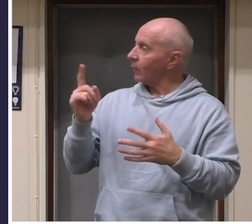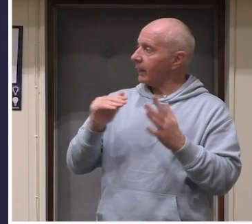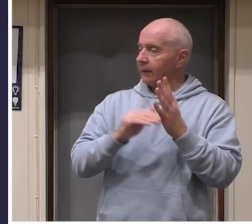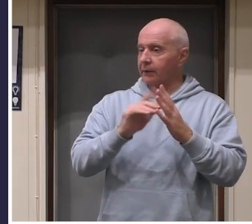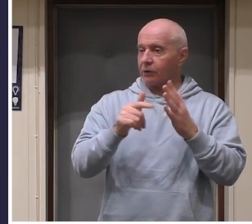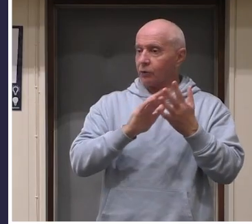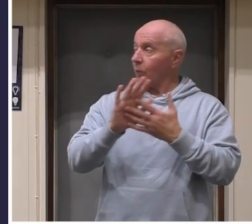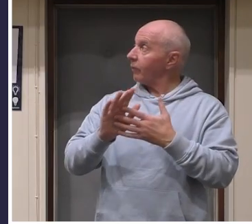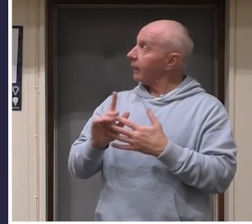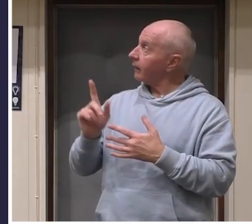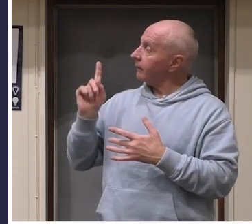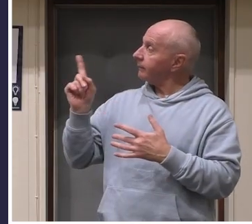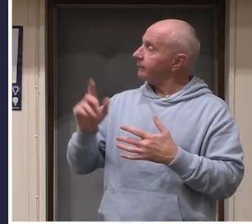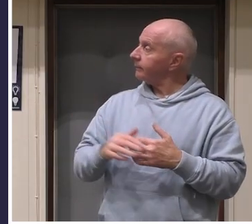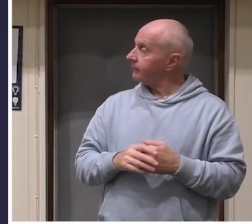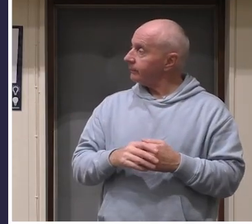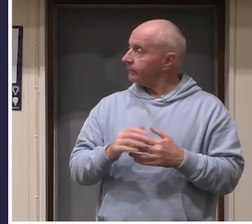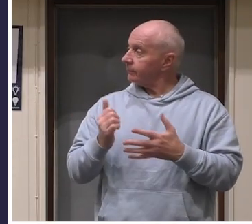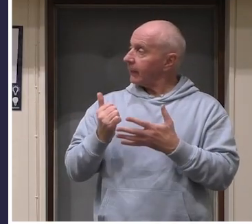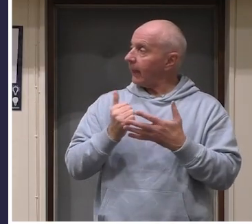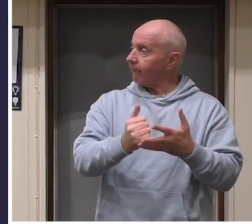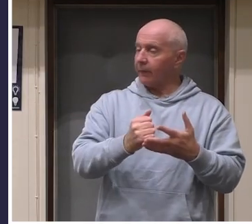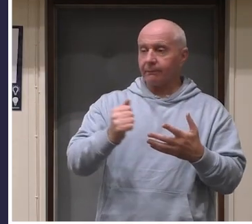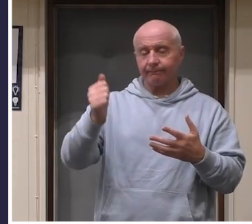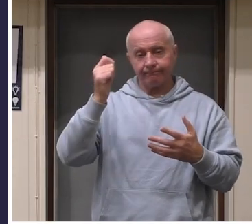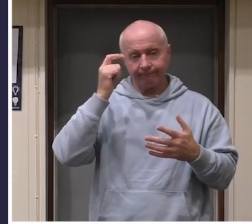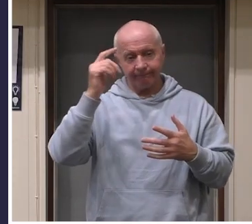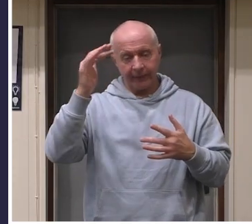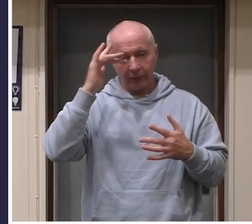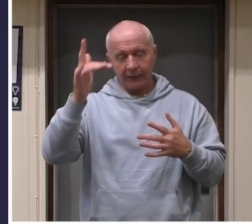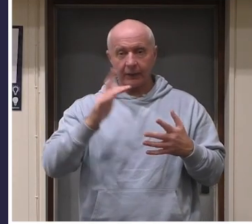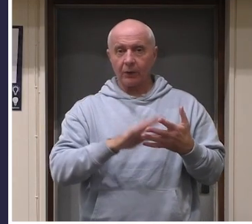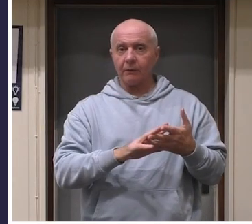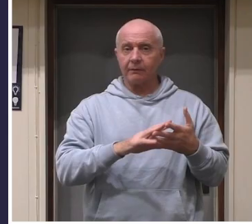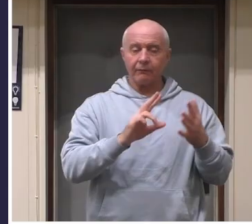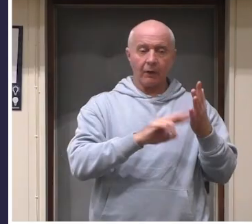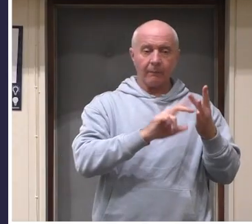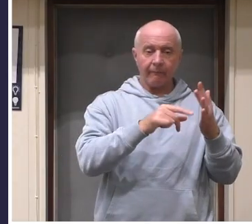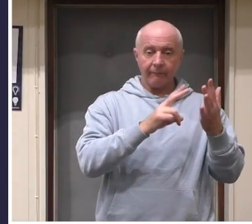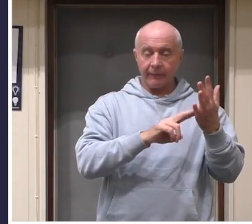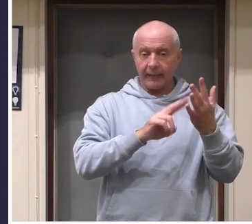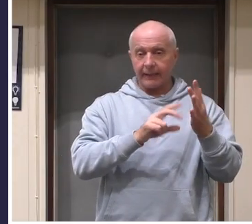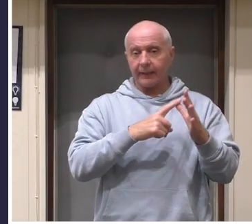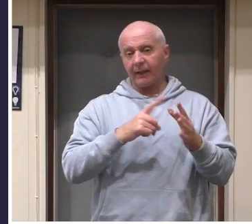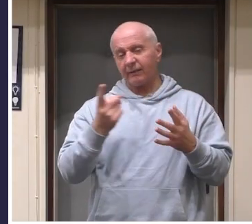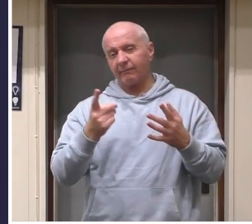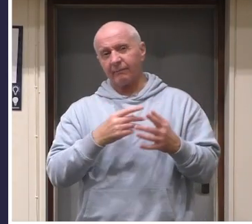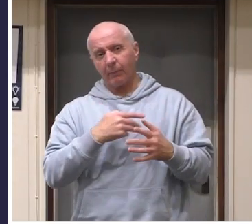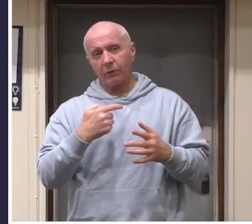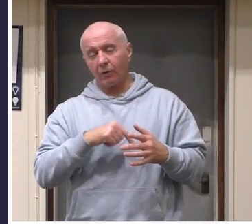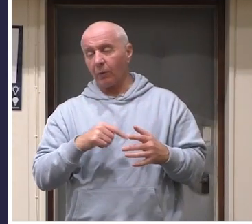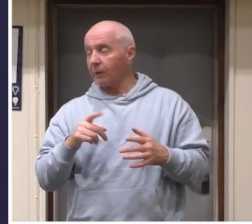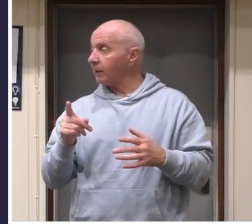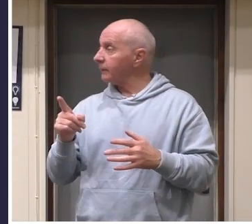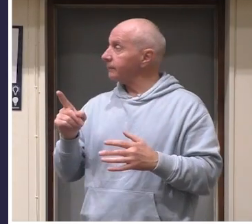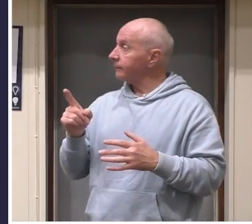was a postdoc over there, with help from theoretical physicists from Vienna and Barcelona. And right now we have a group